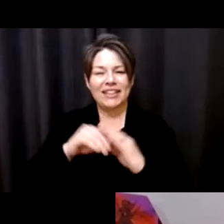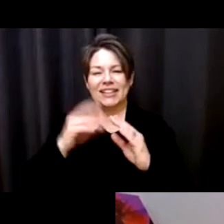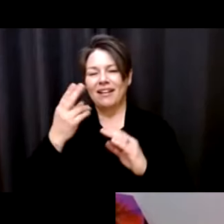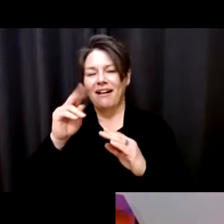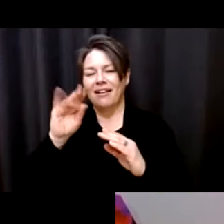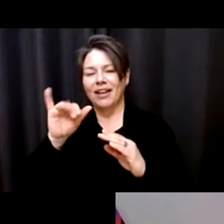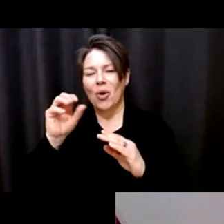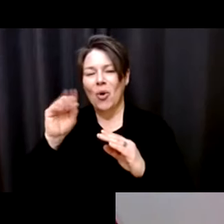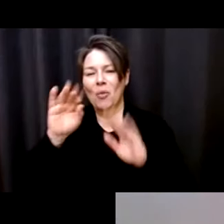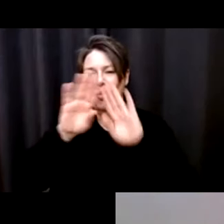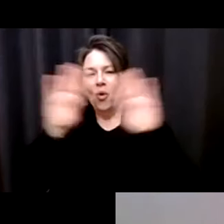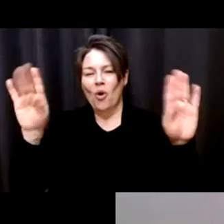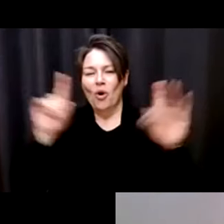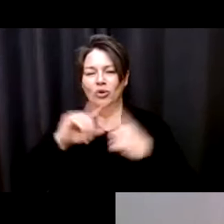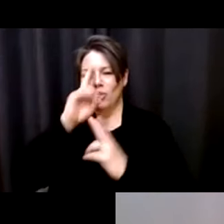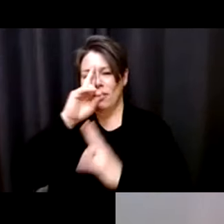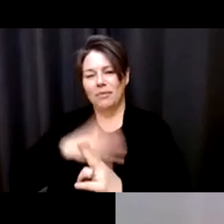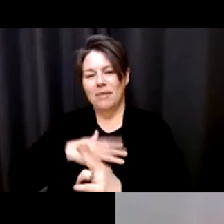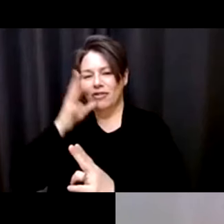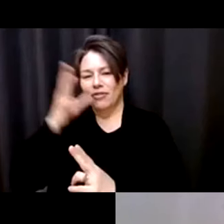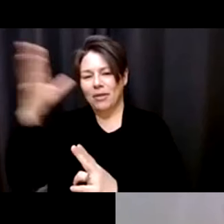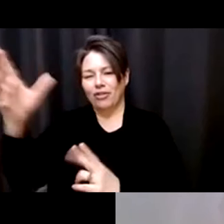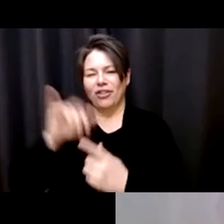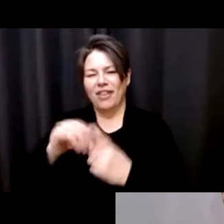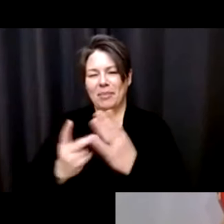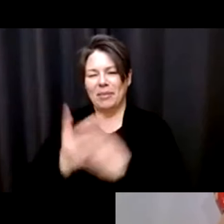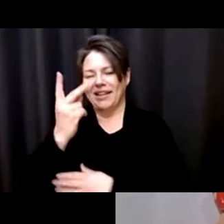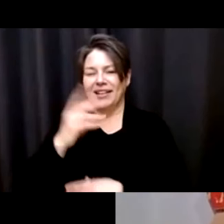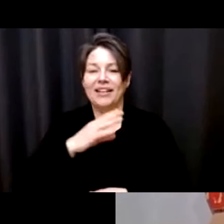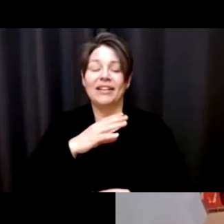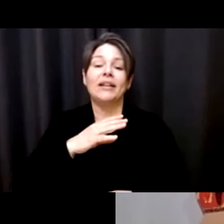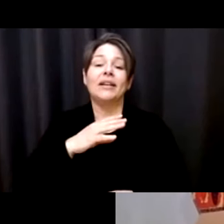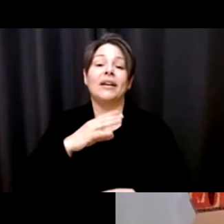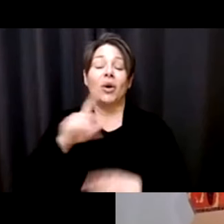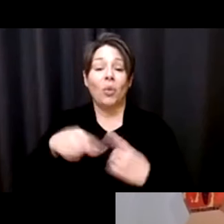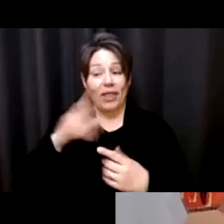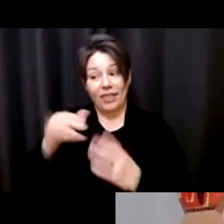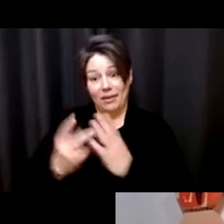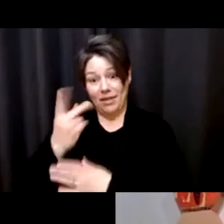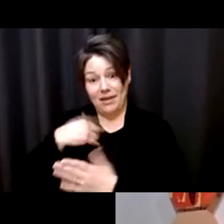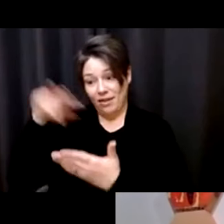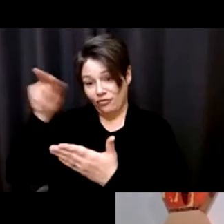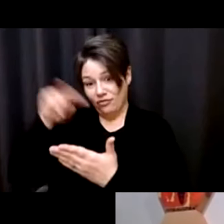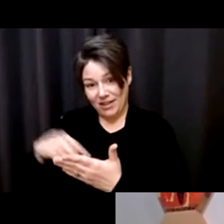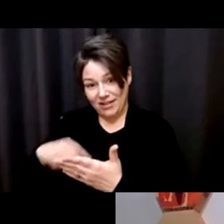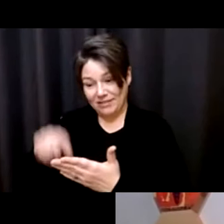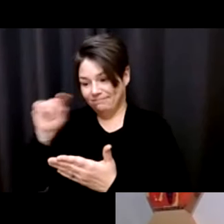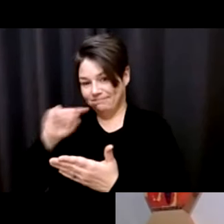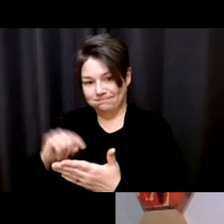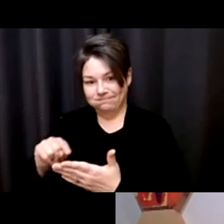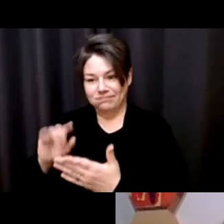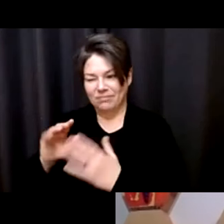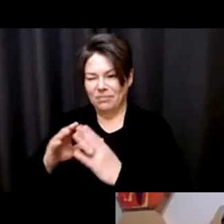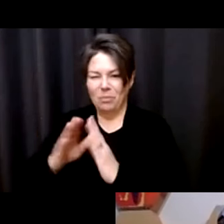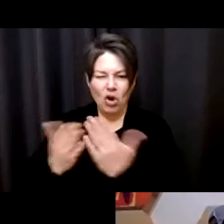as an homage to her and that particular plant. And when I read about that plant in a book with